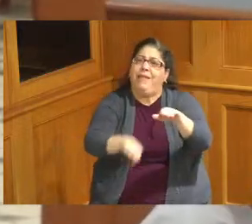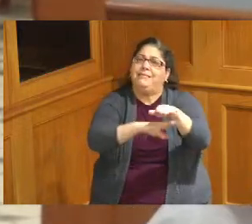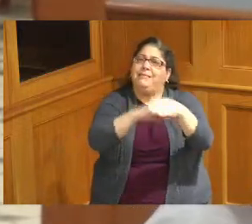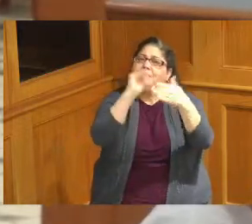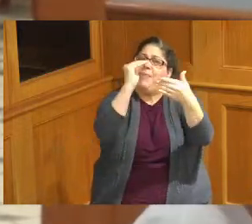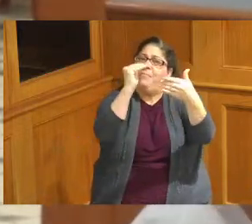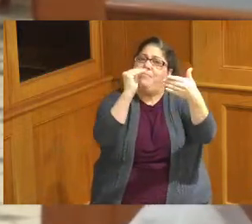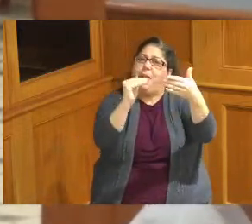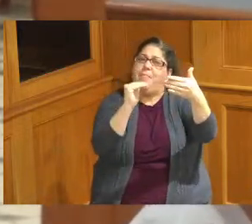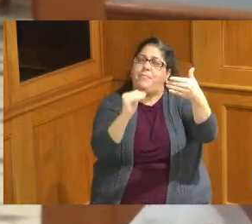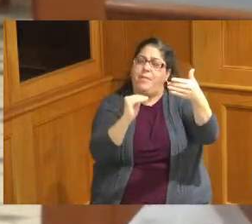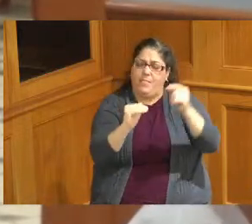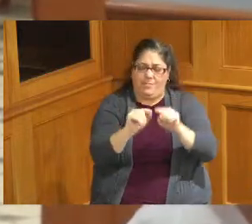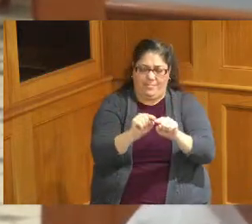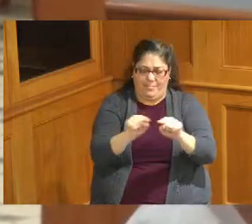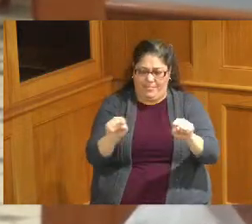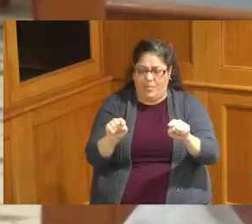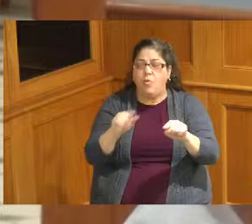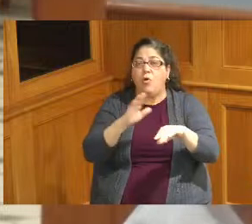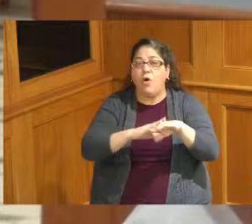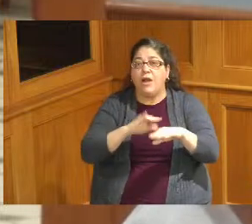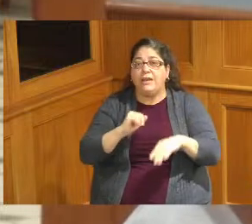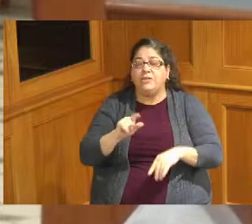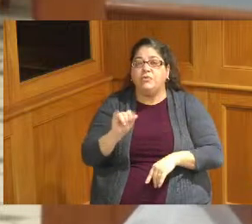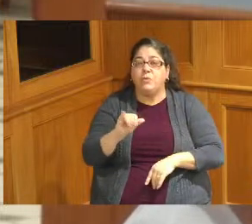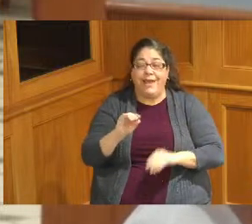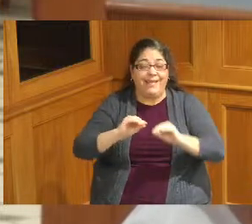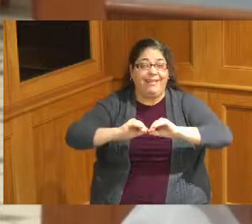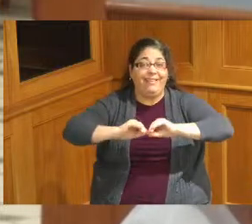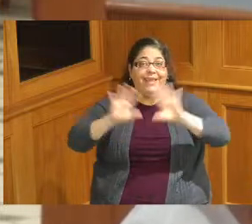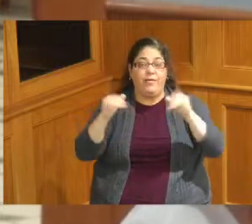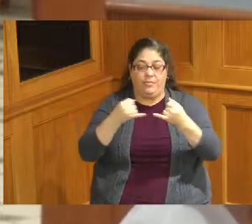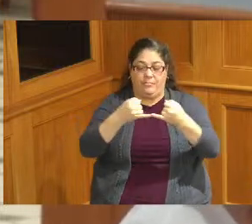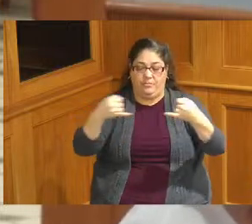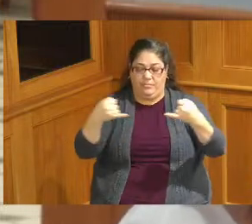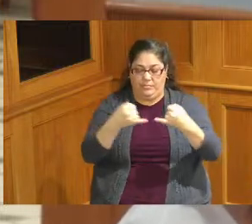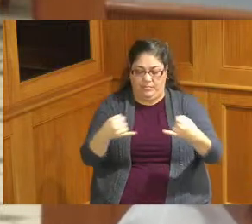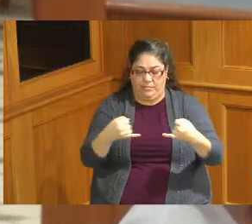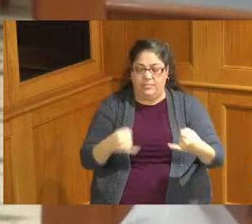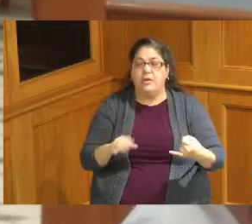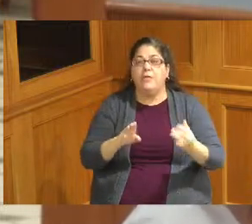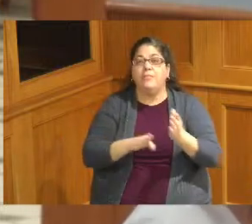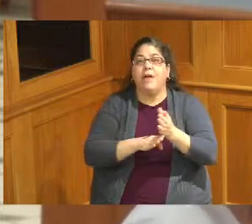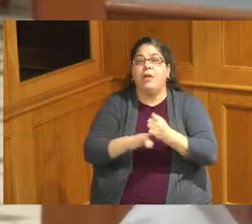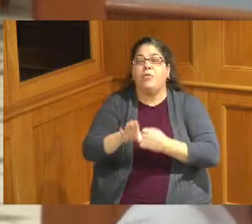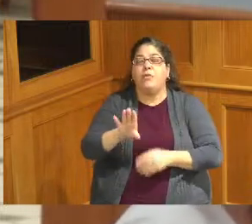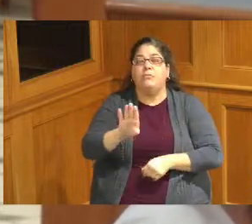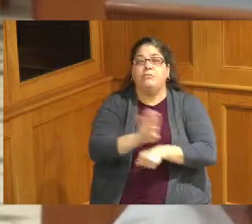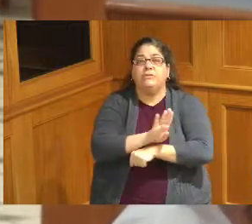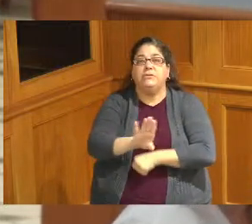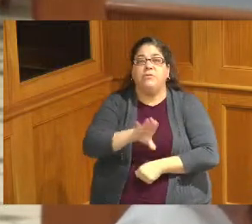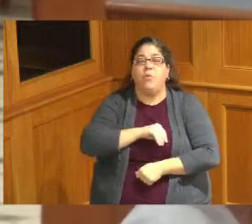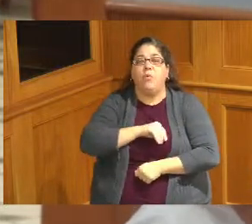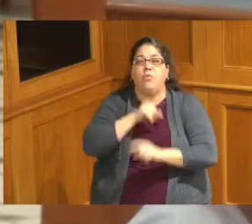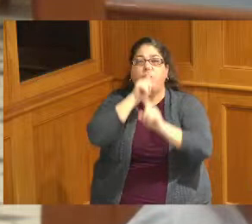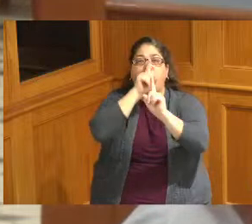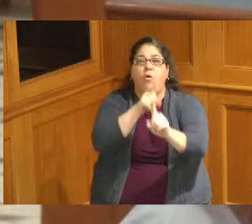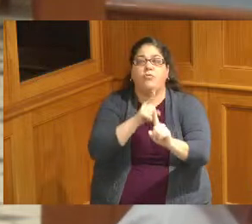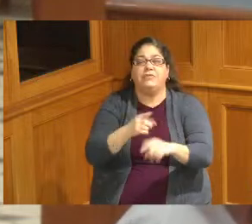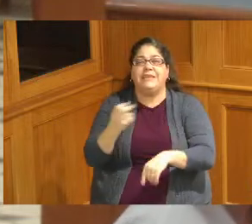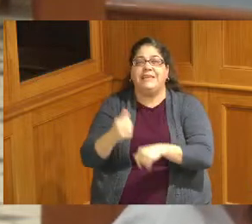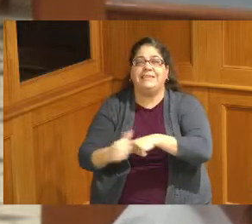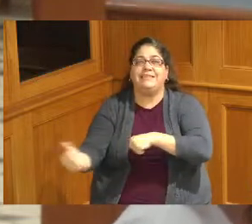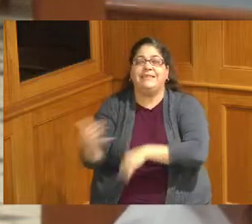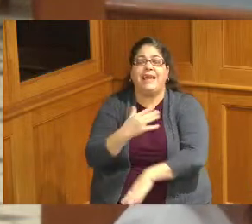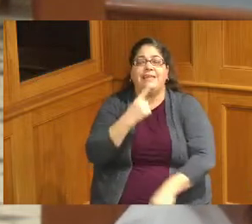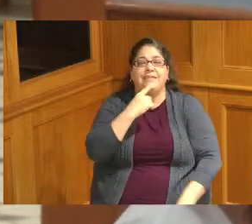and on it too, clearly visible are the minority and women-owned business goals. He sent this to me and